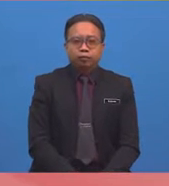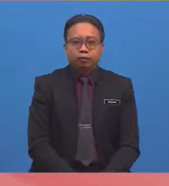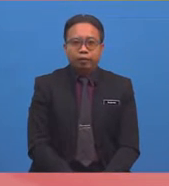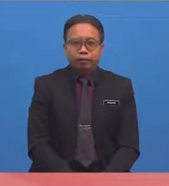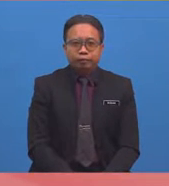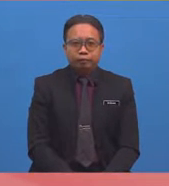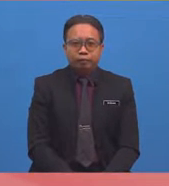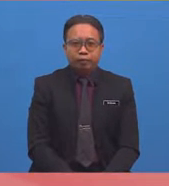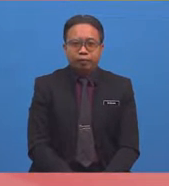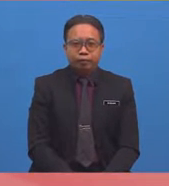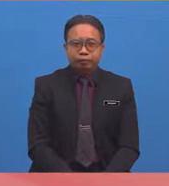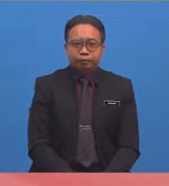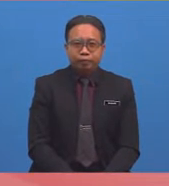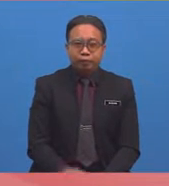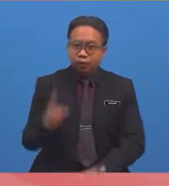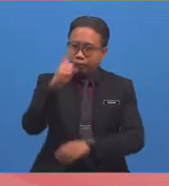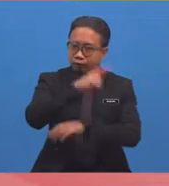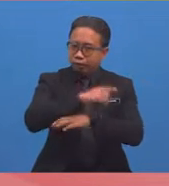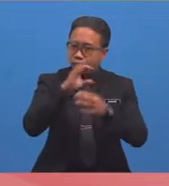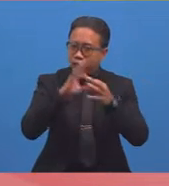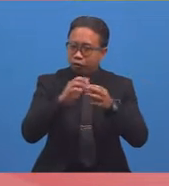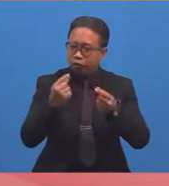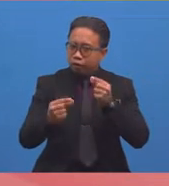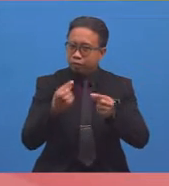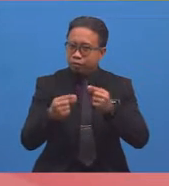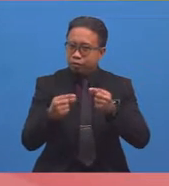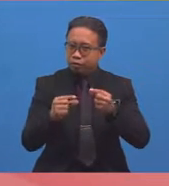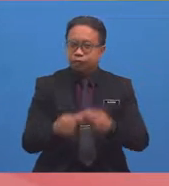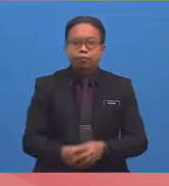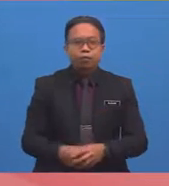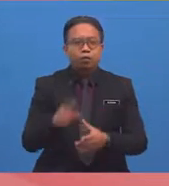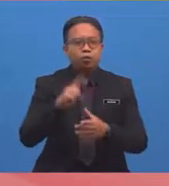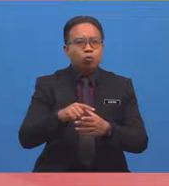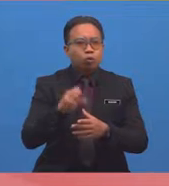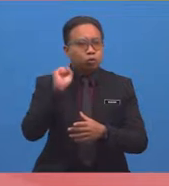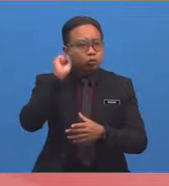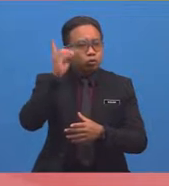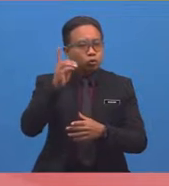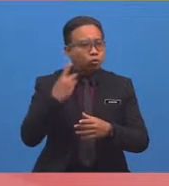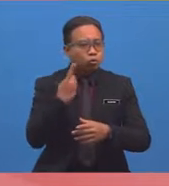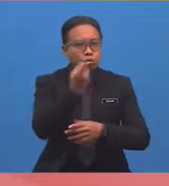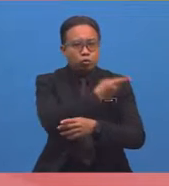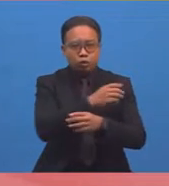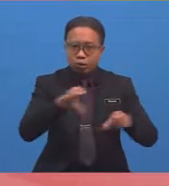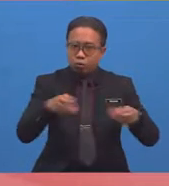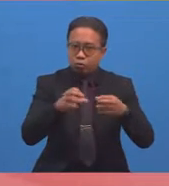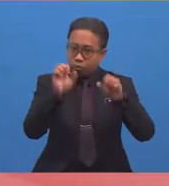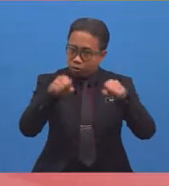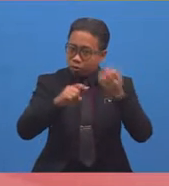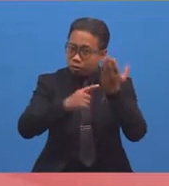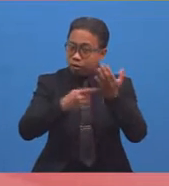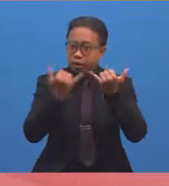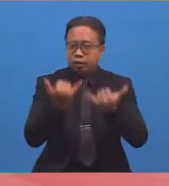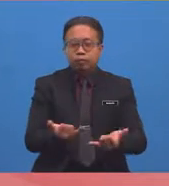Yay! Another day of games. Yes. What should we do? Can we start